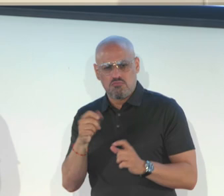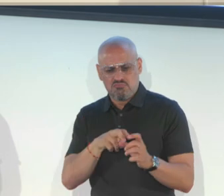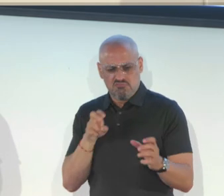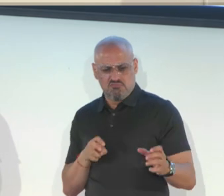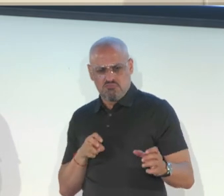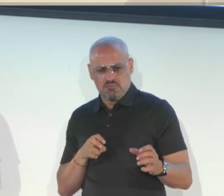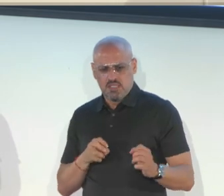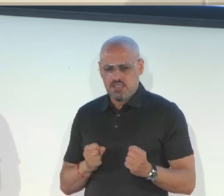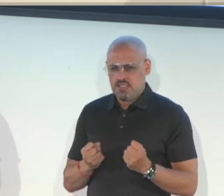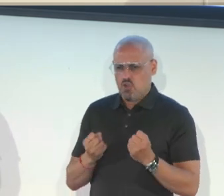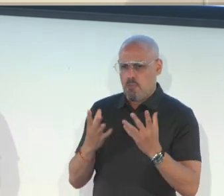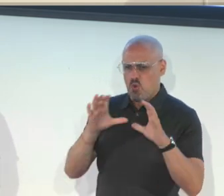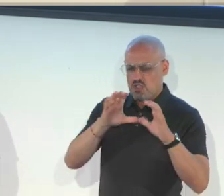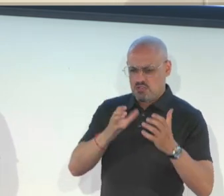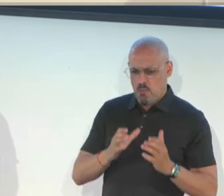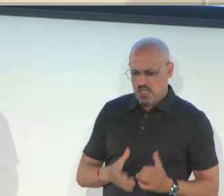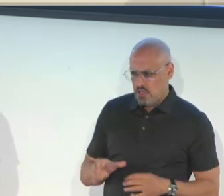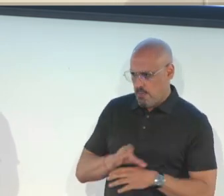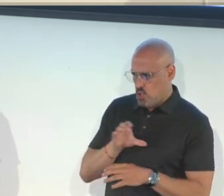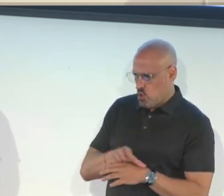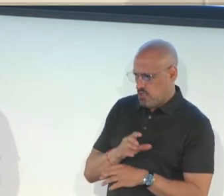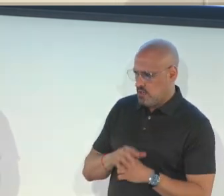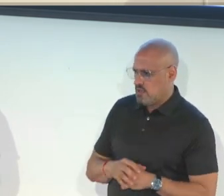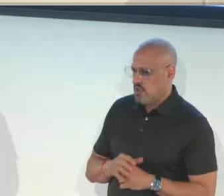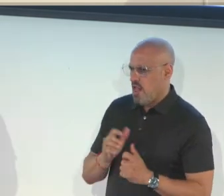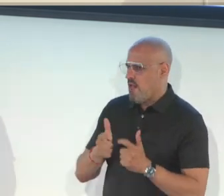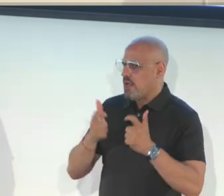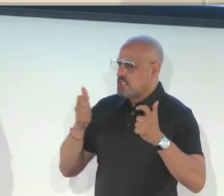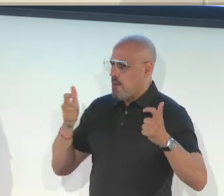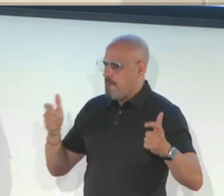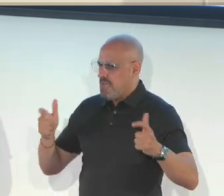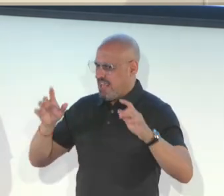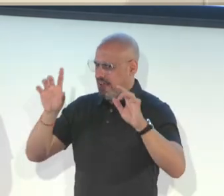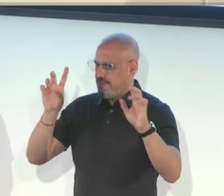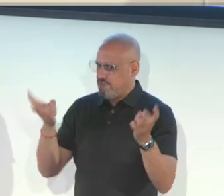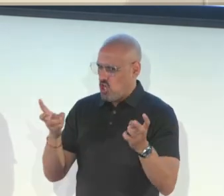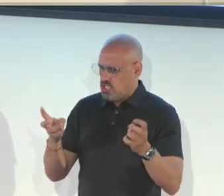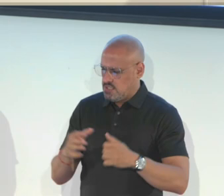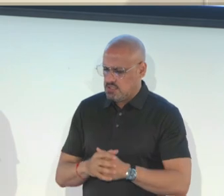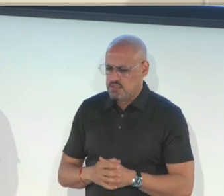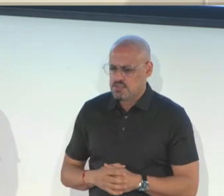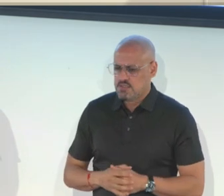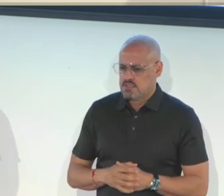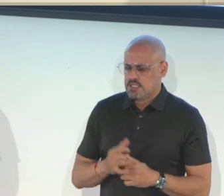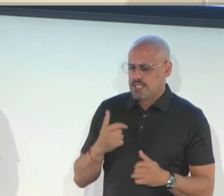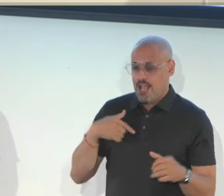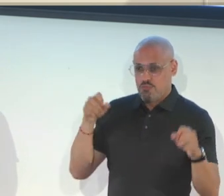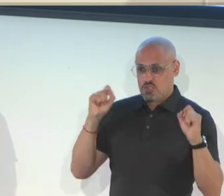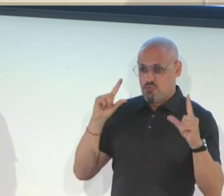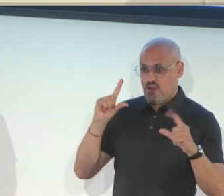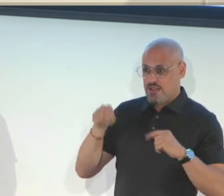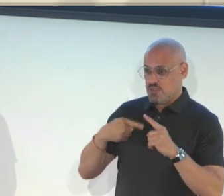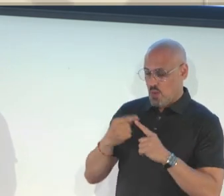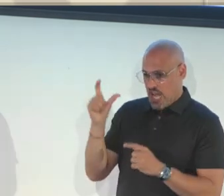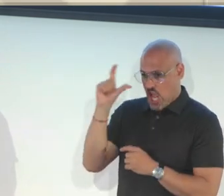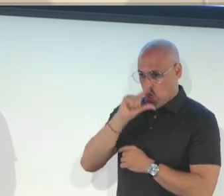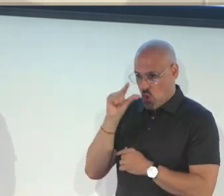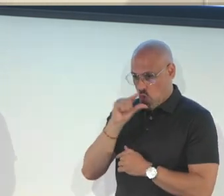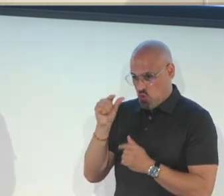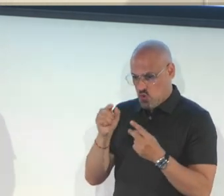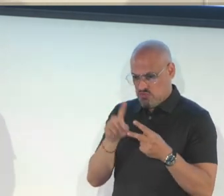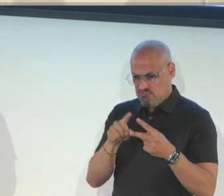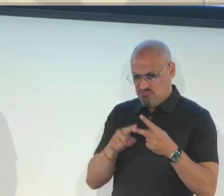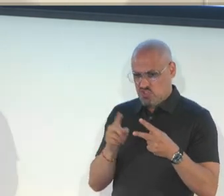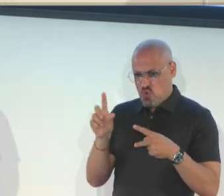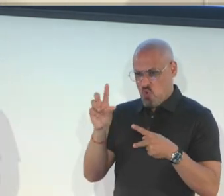So multidimensional computing. This is a big phrase. I was surprised when I Googled these two